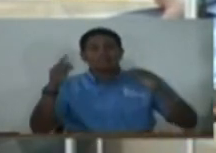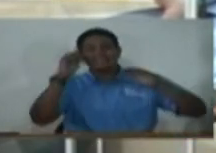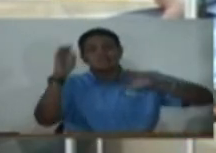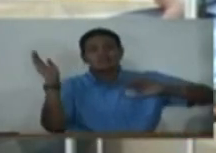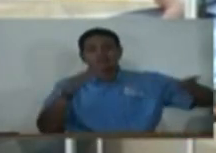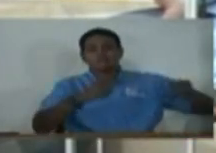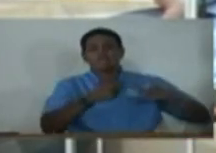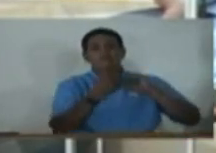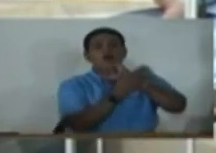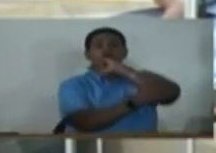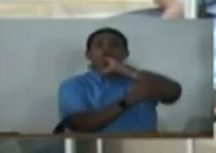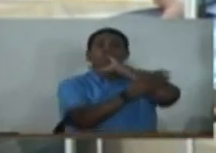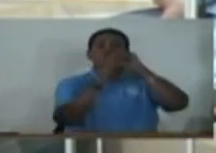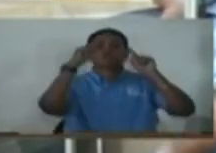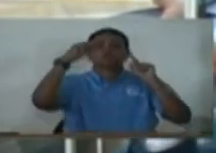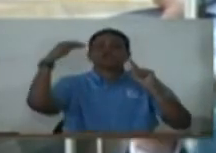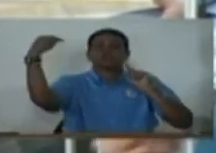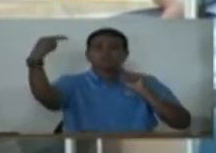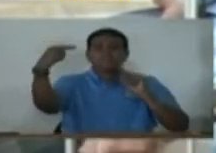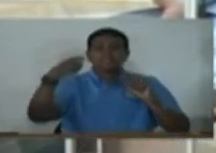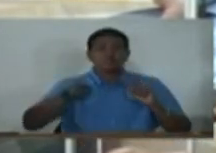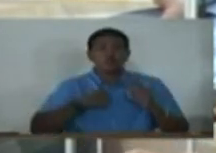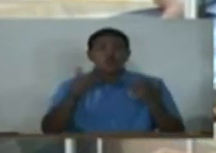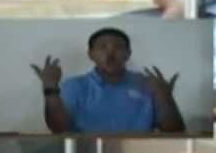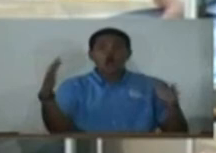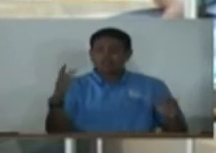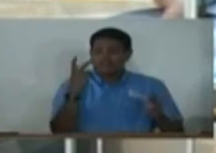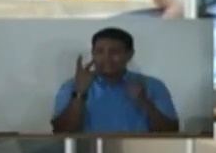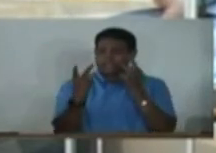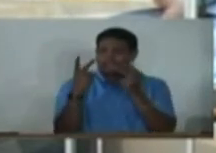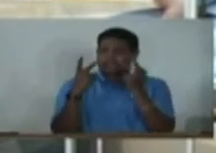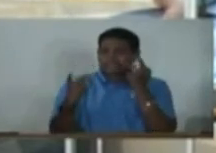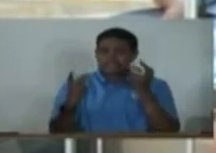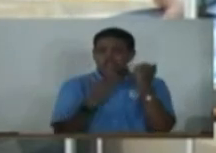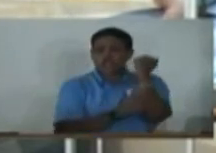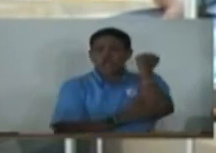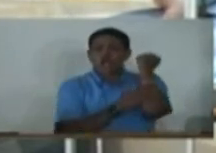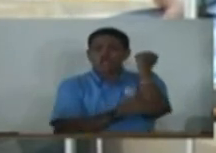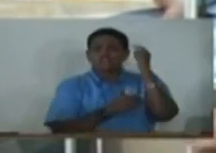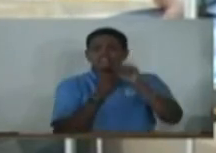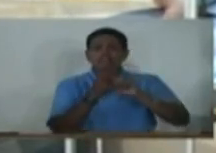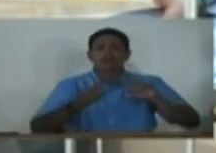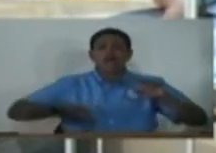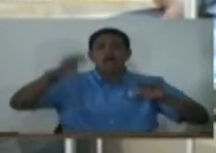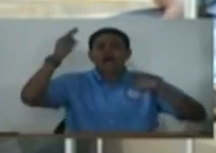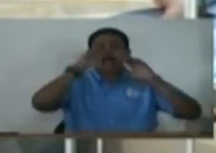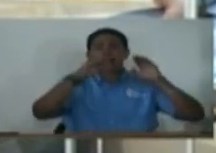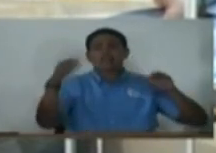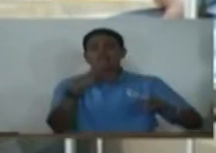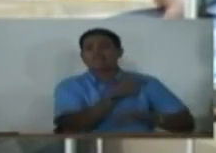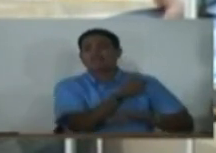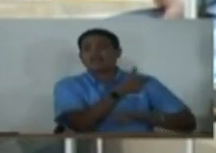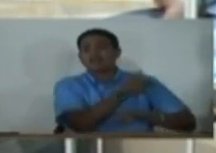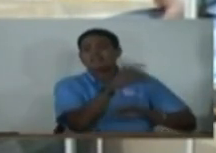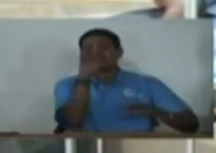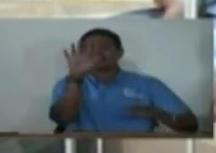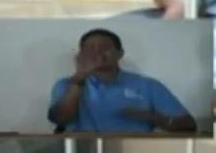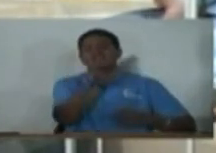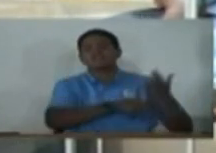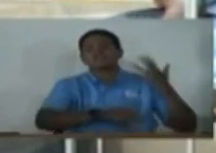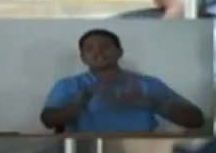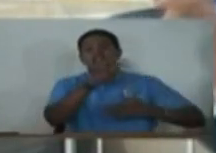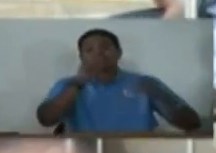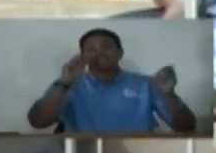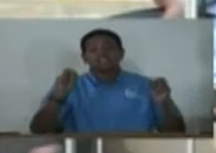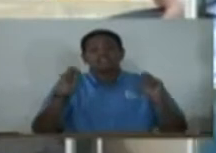from a country level. We are already seeing that countries that have high levels of vaccination, their society is